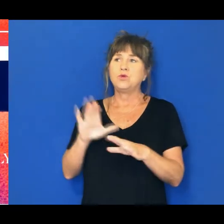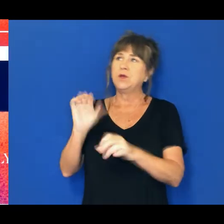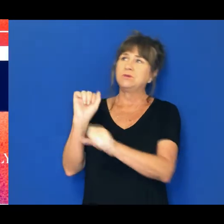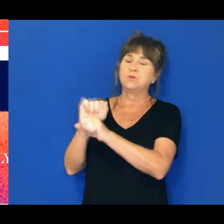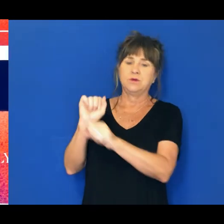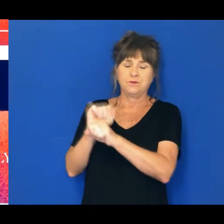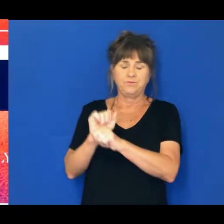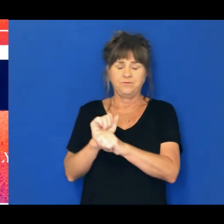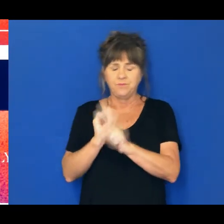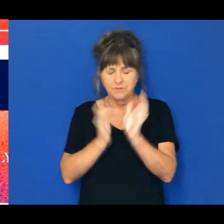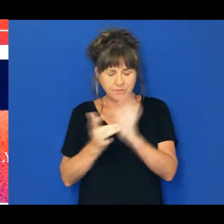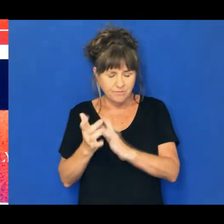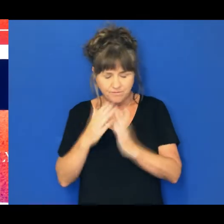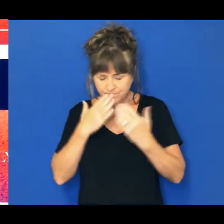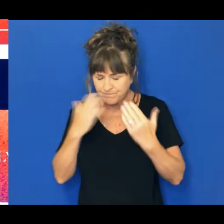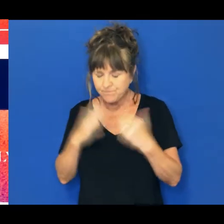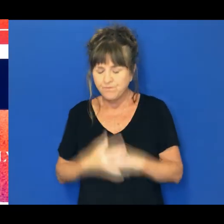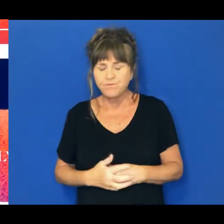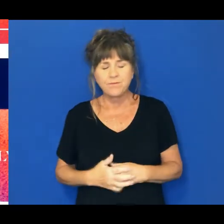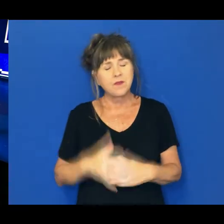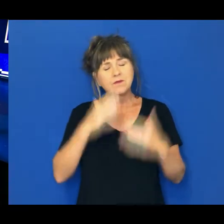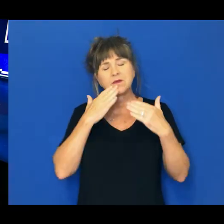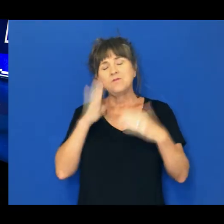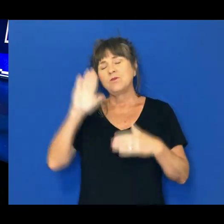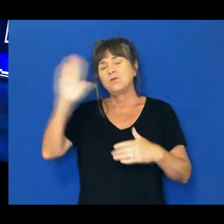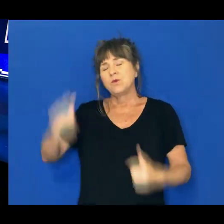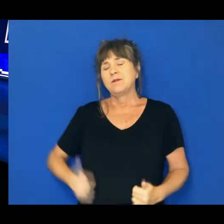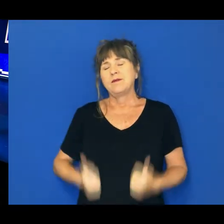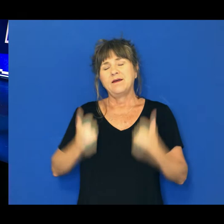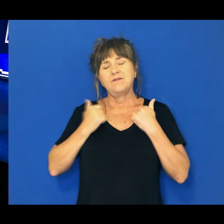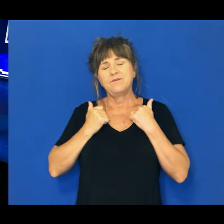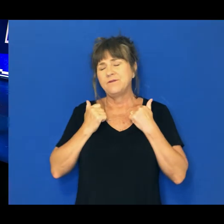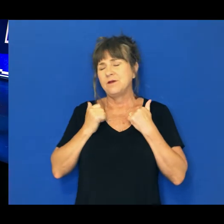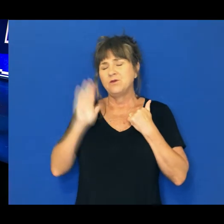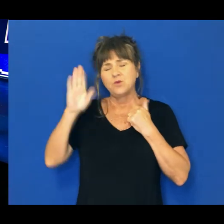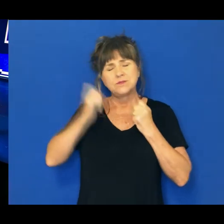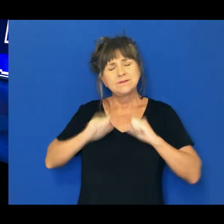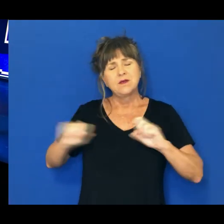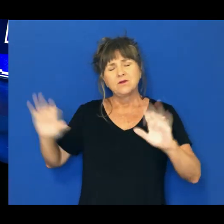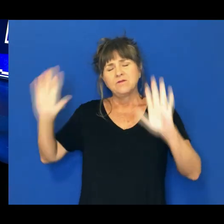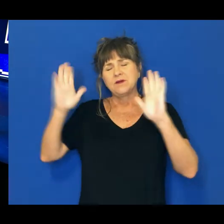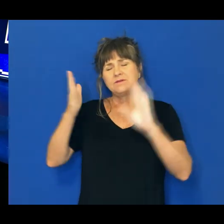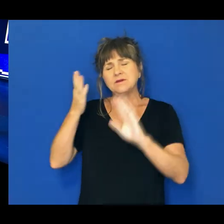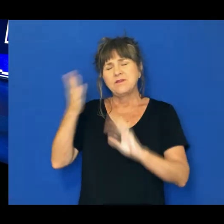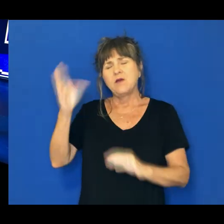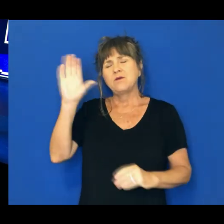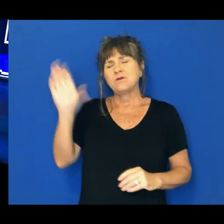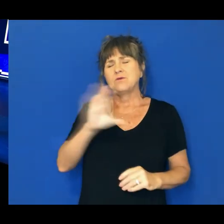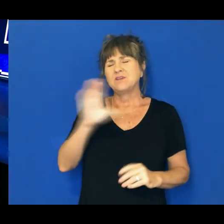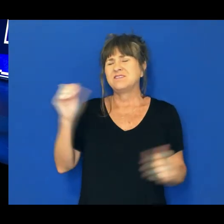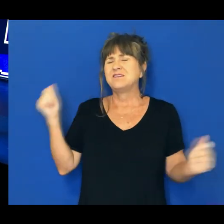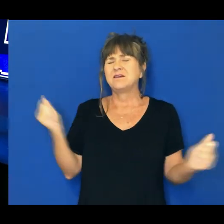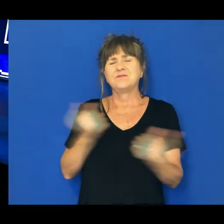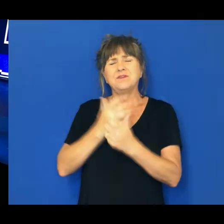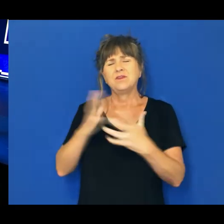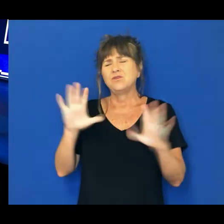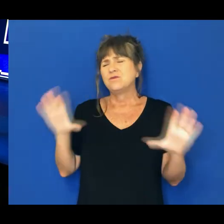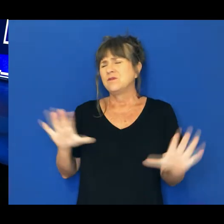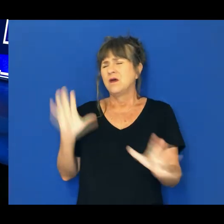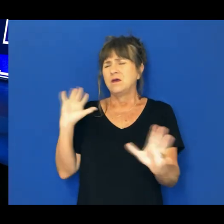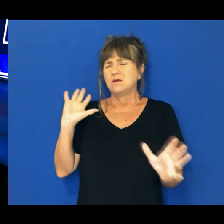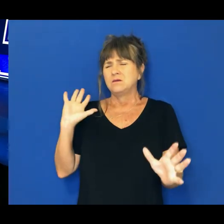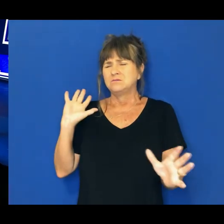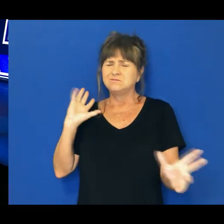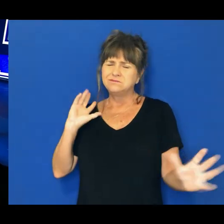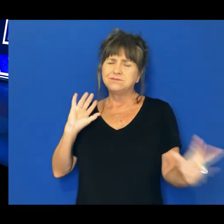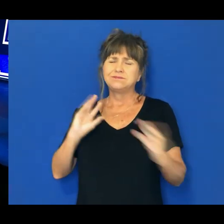today as we dive into the Word. Jesus, thank you. Thank you for your life. Thank you for your sacrifice on the cross and all you've done for us. And we